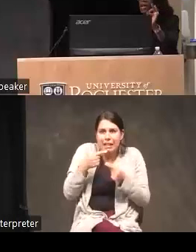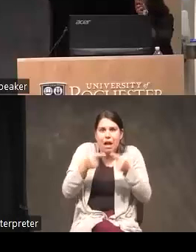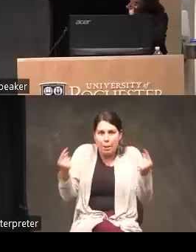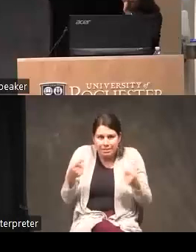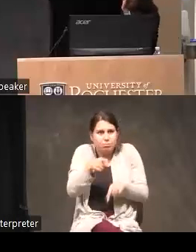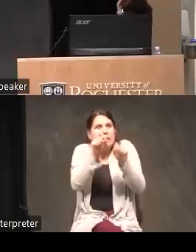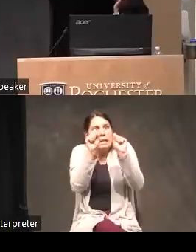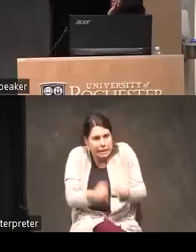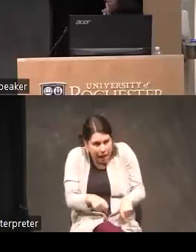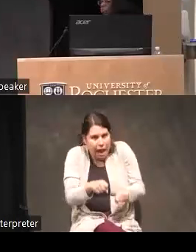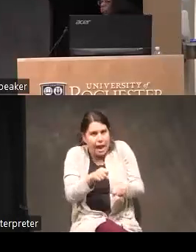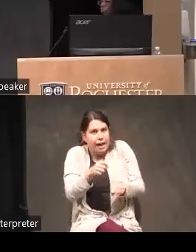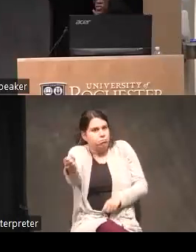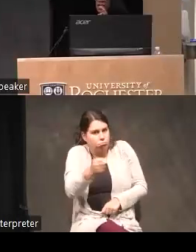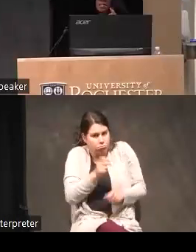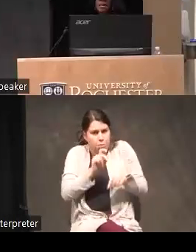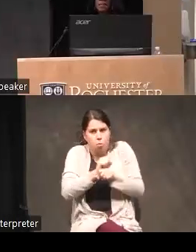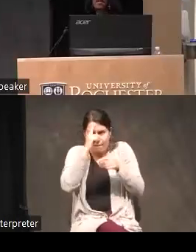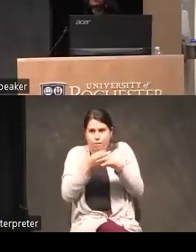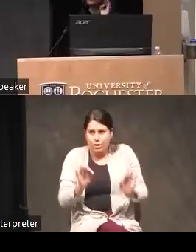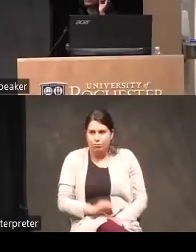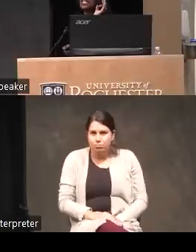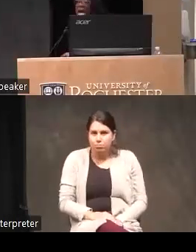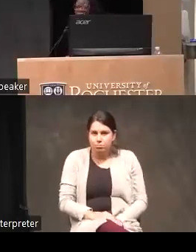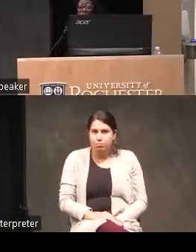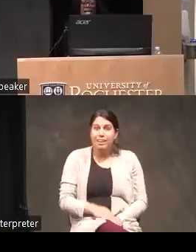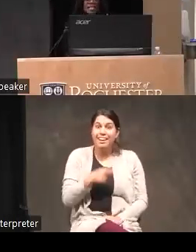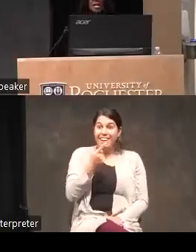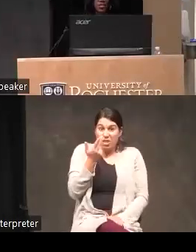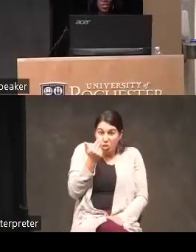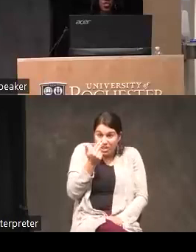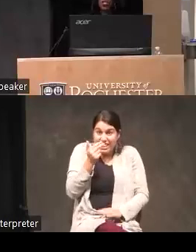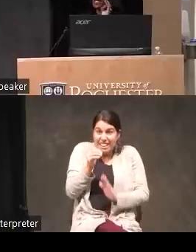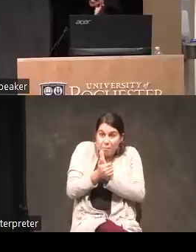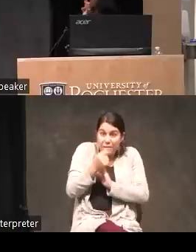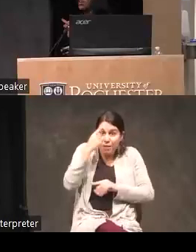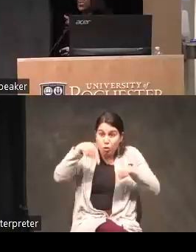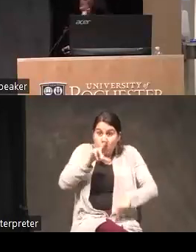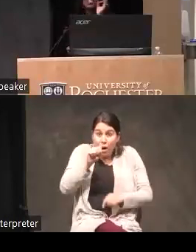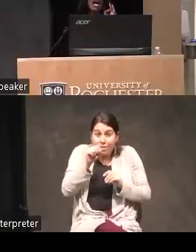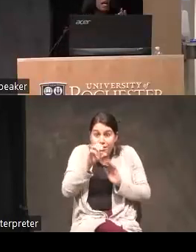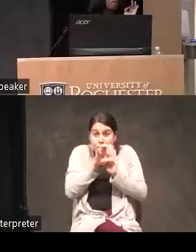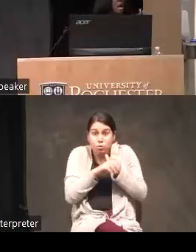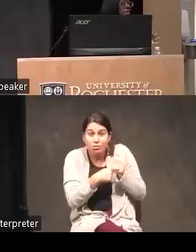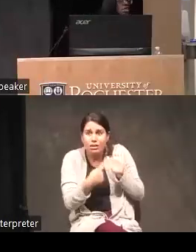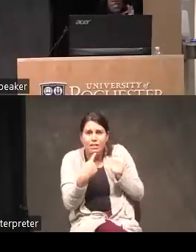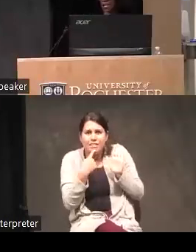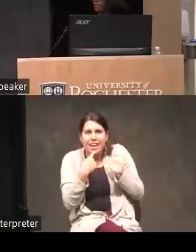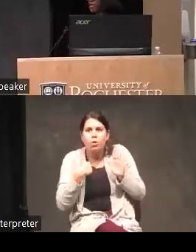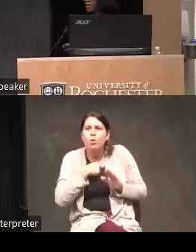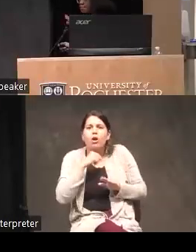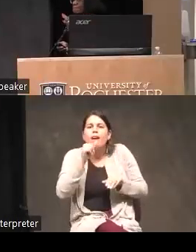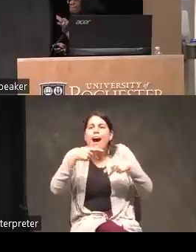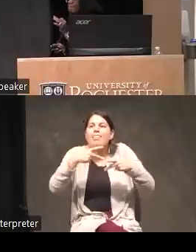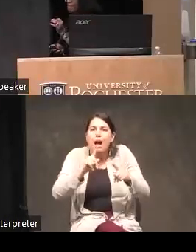right? The original 13th Amendment to the United States Constitution said Congress could not abolish